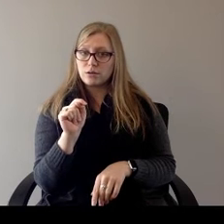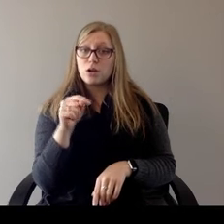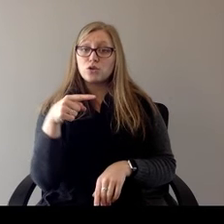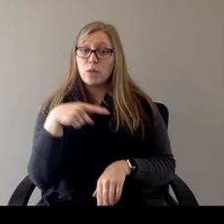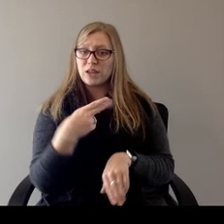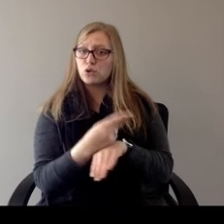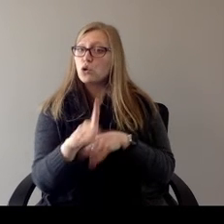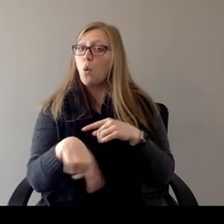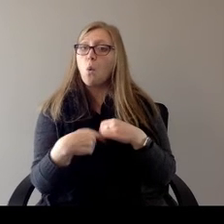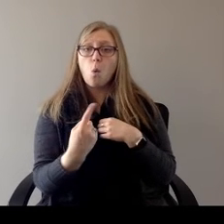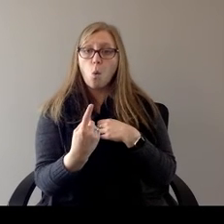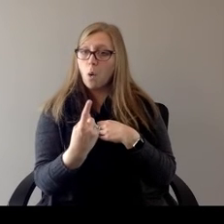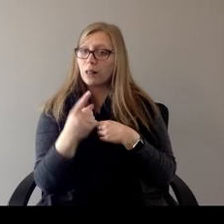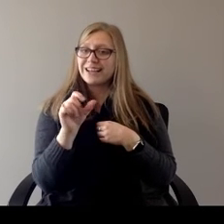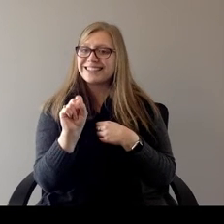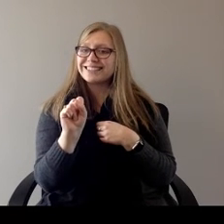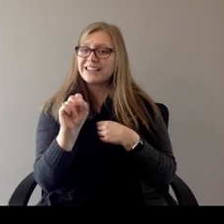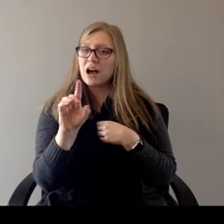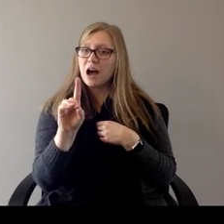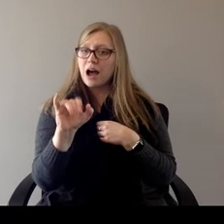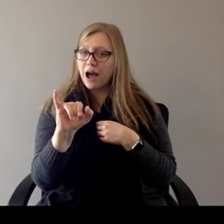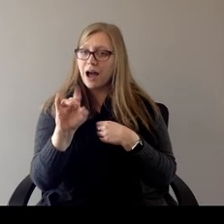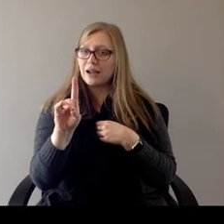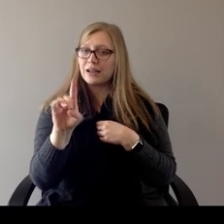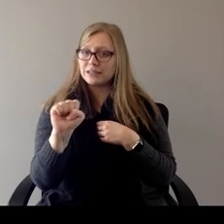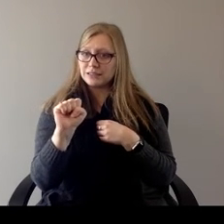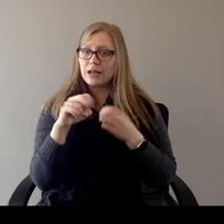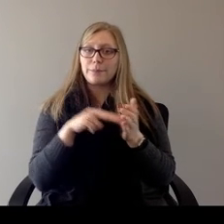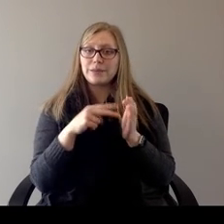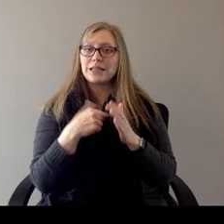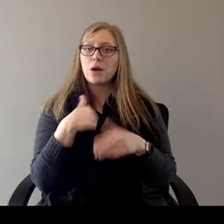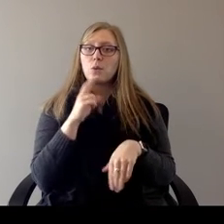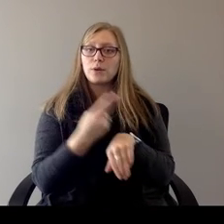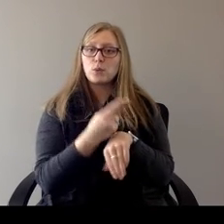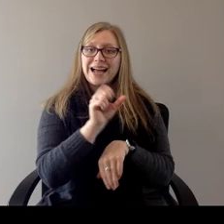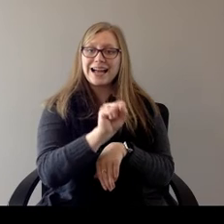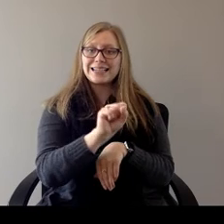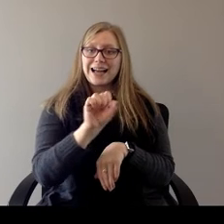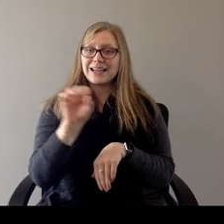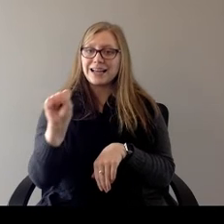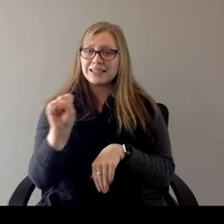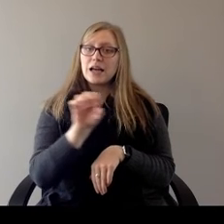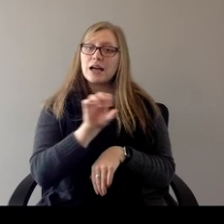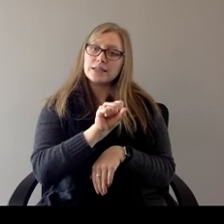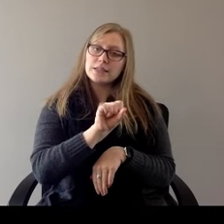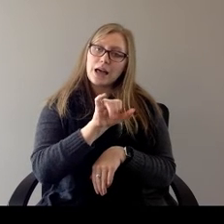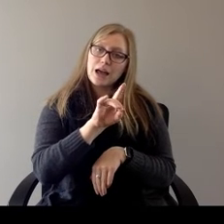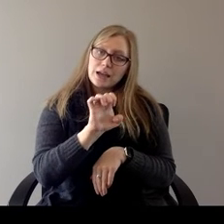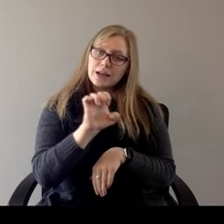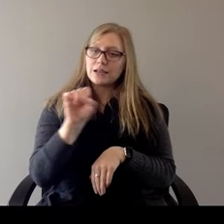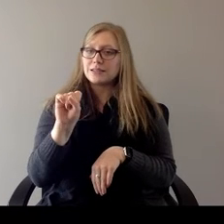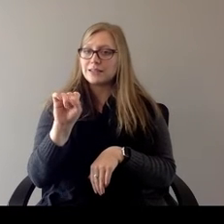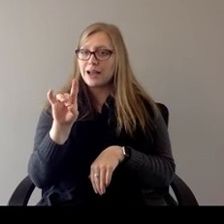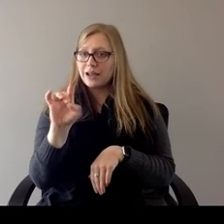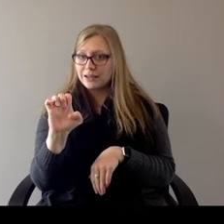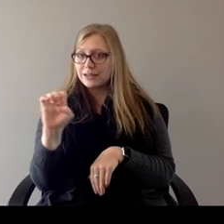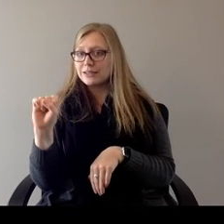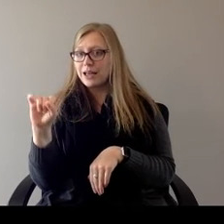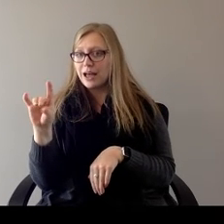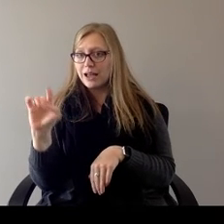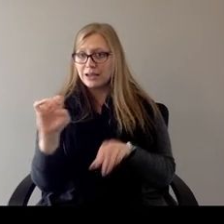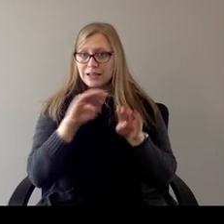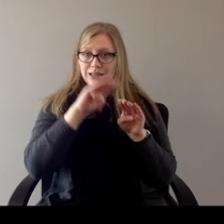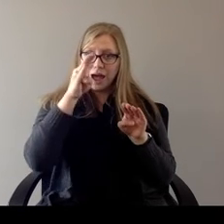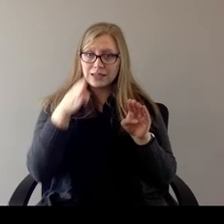side, side, side to show these are congruent triangles. So all we need to do is put in the numbers. So I